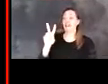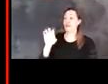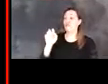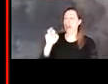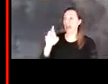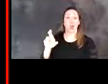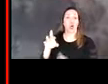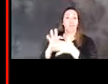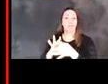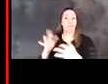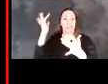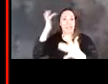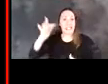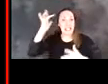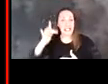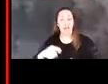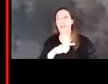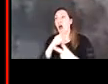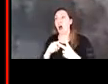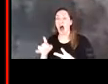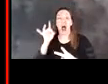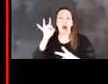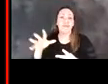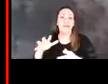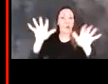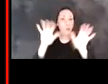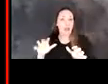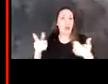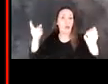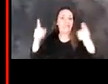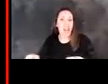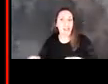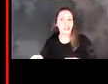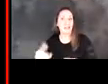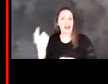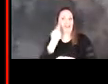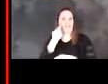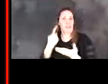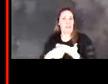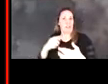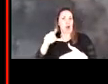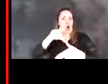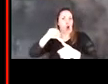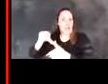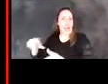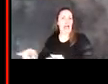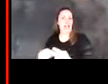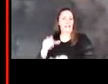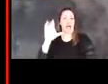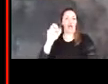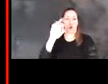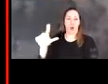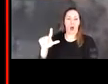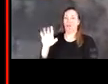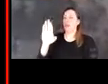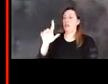weather events are expected to continue, like we mentioned the hurricanes. Beach erosion and coral bleaching are other two issues